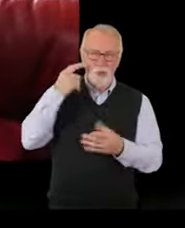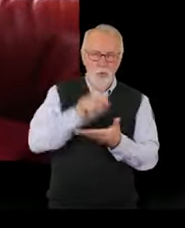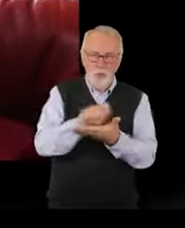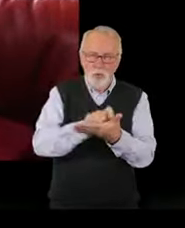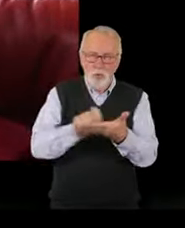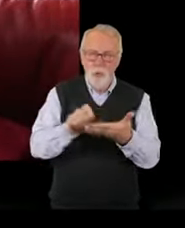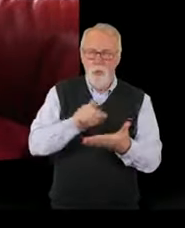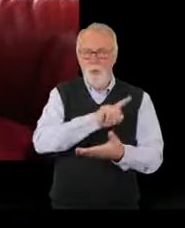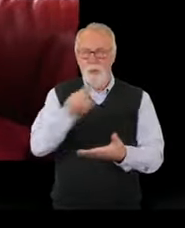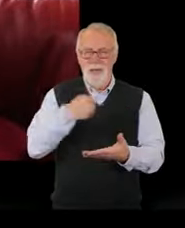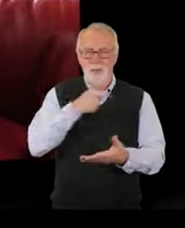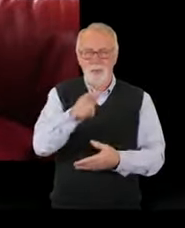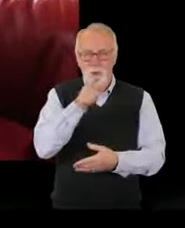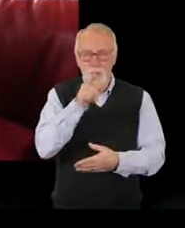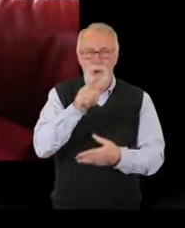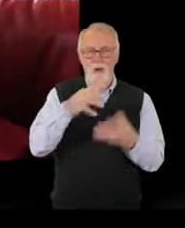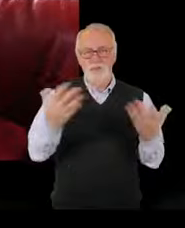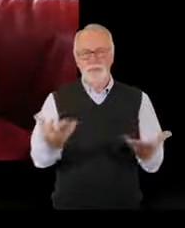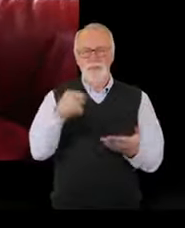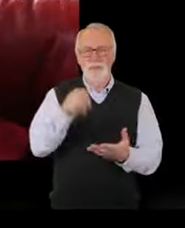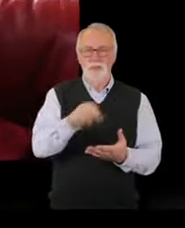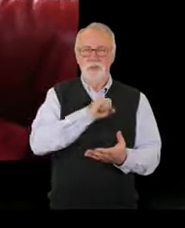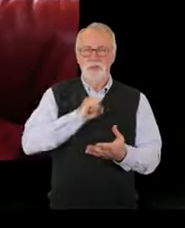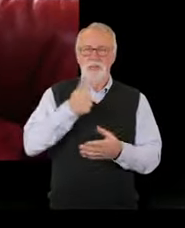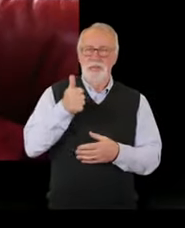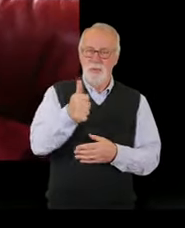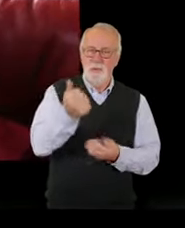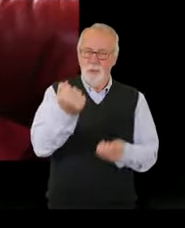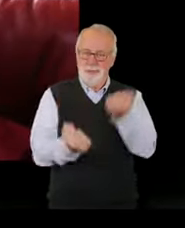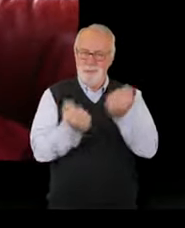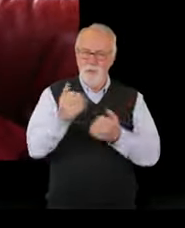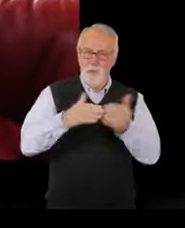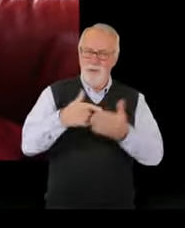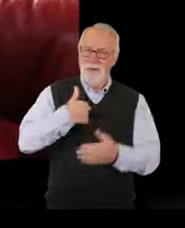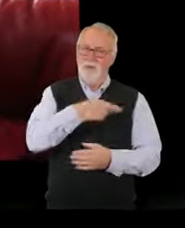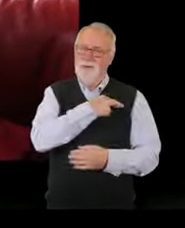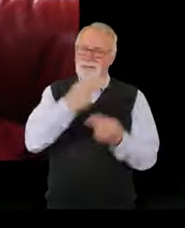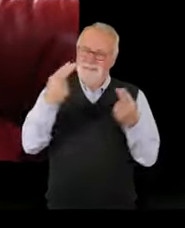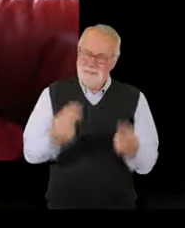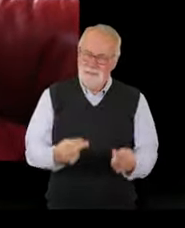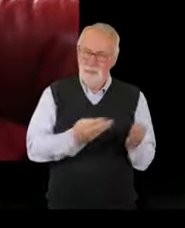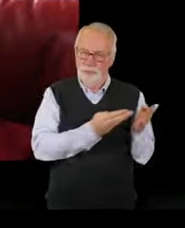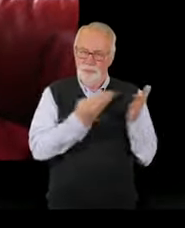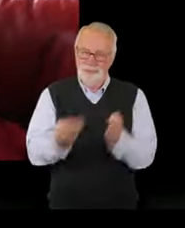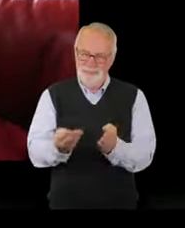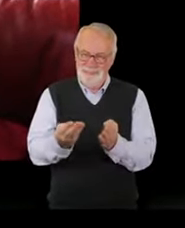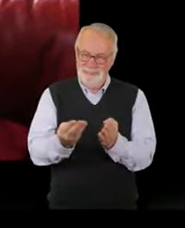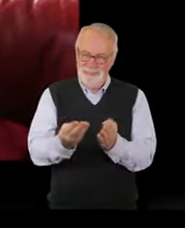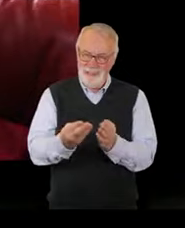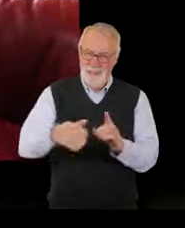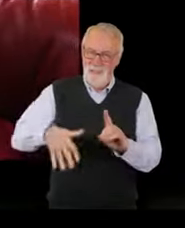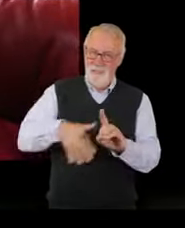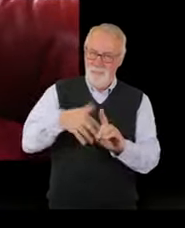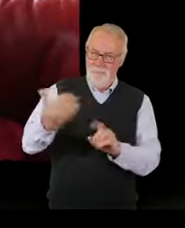various facets of my life. She was making notes whilst I